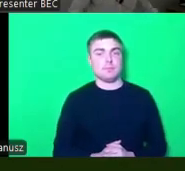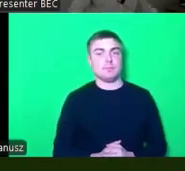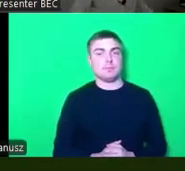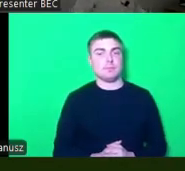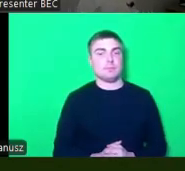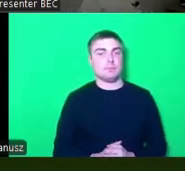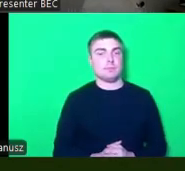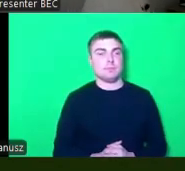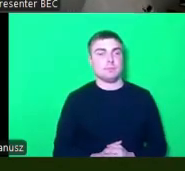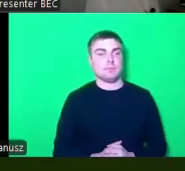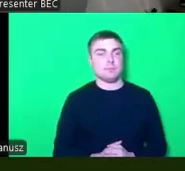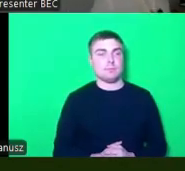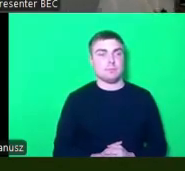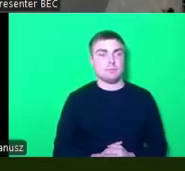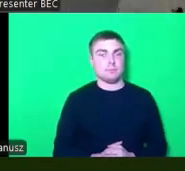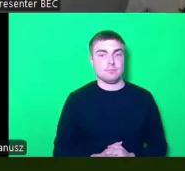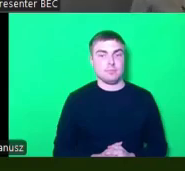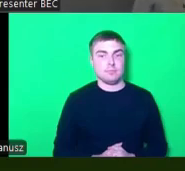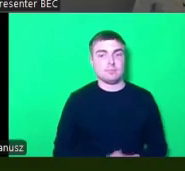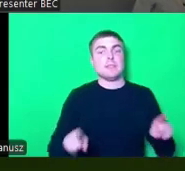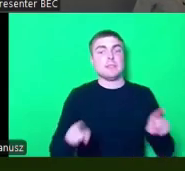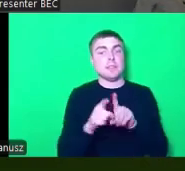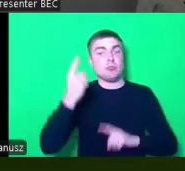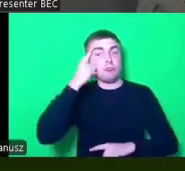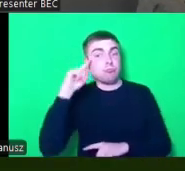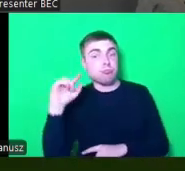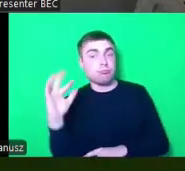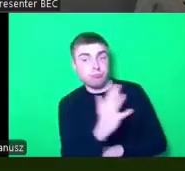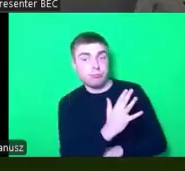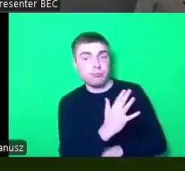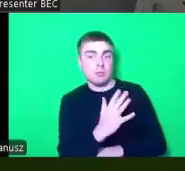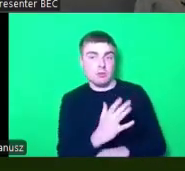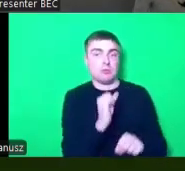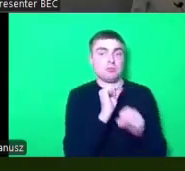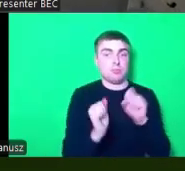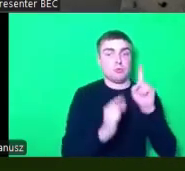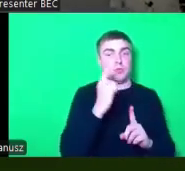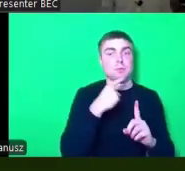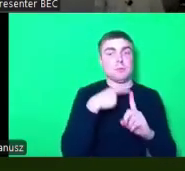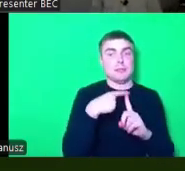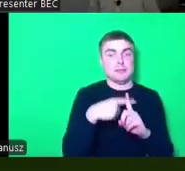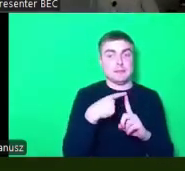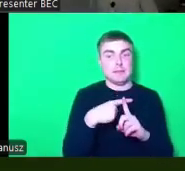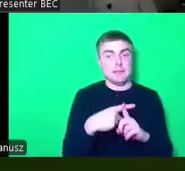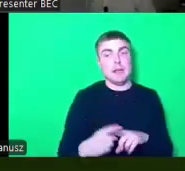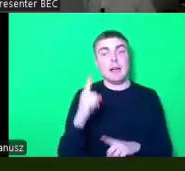And tree diversity is sometimes positive, not always, but it's never harmful.